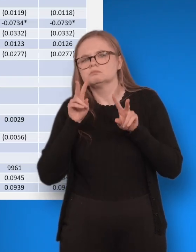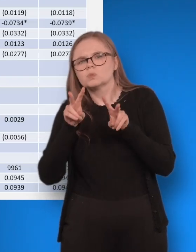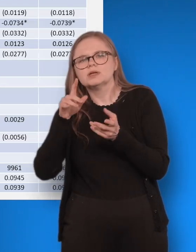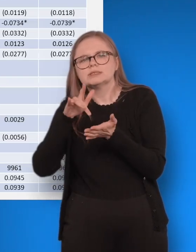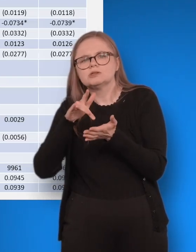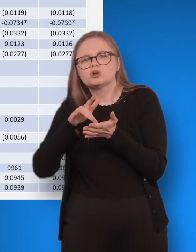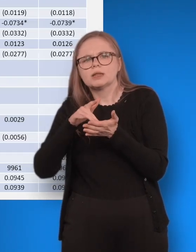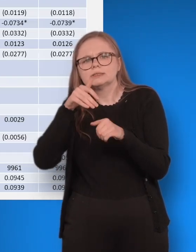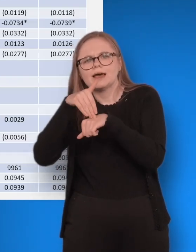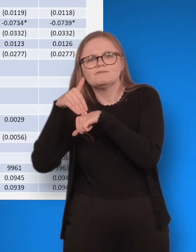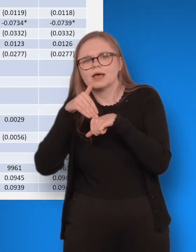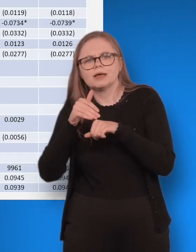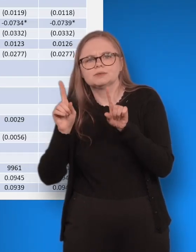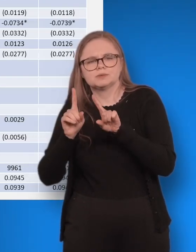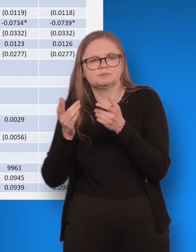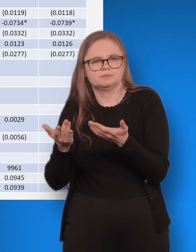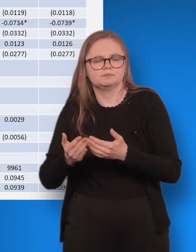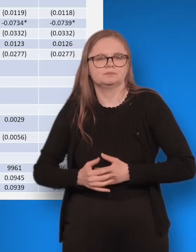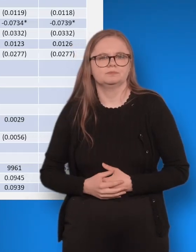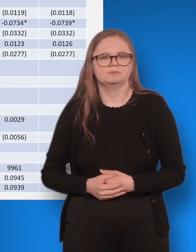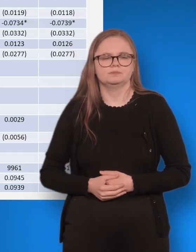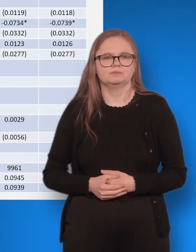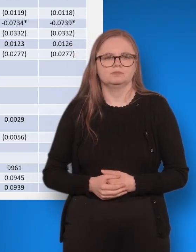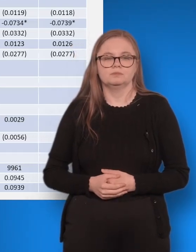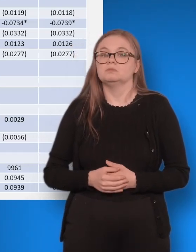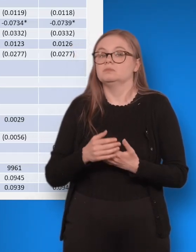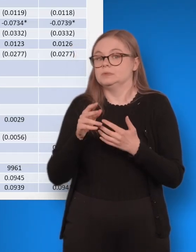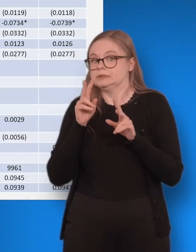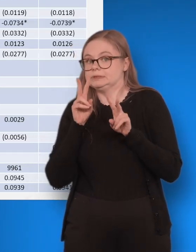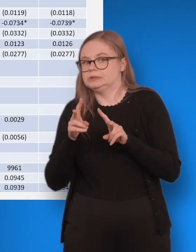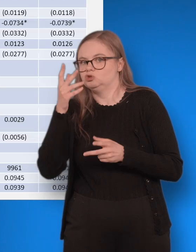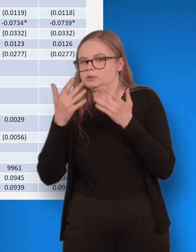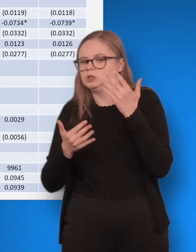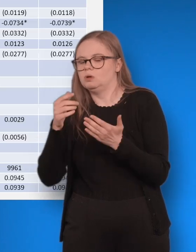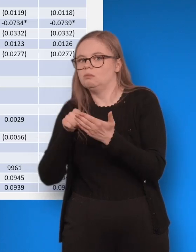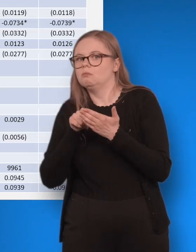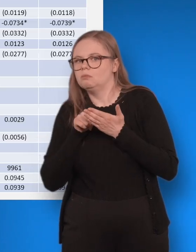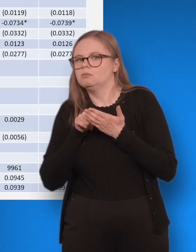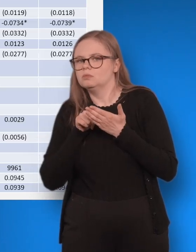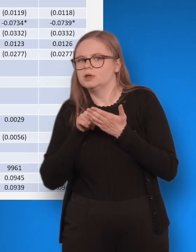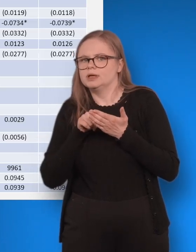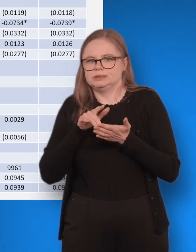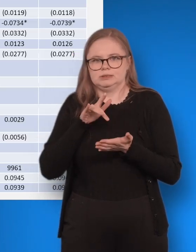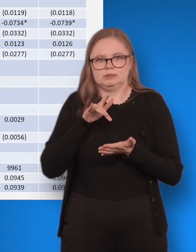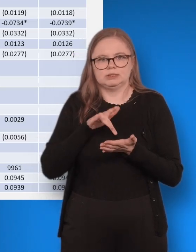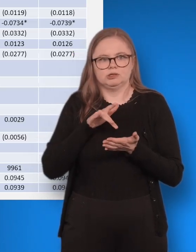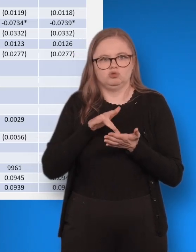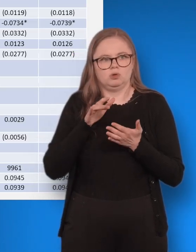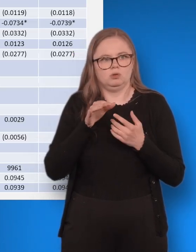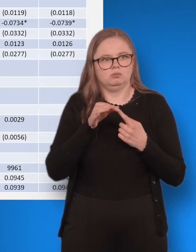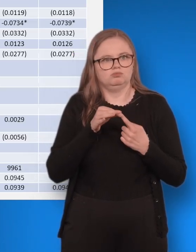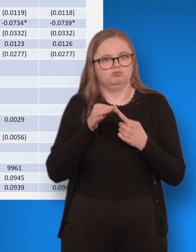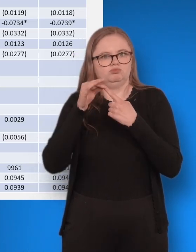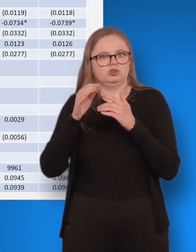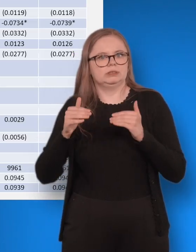effects, we can see that the results suggest that central prestigious projects